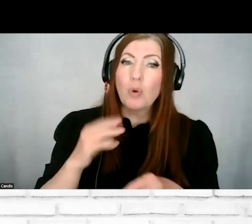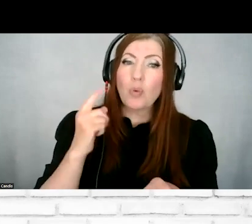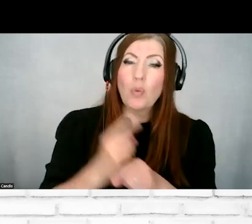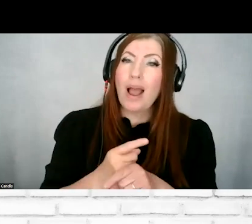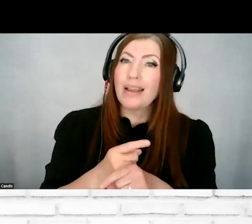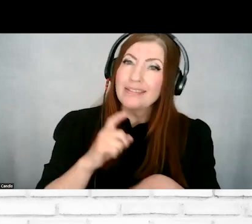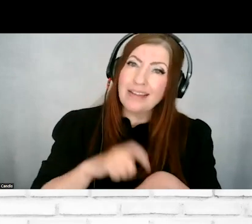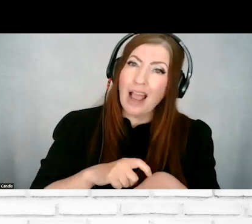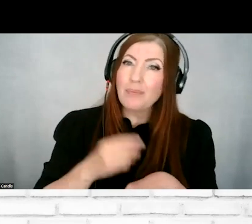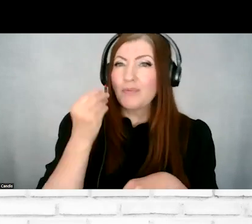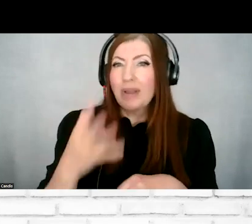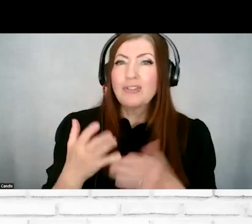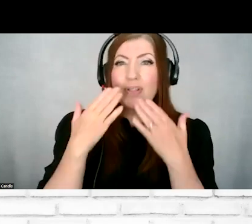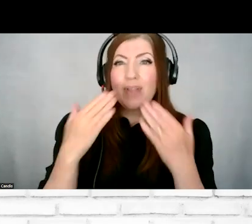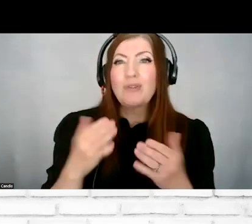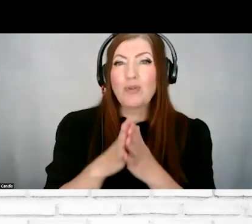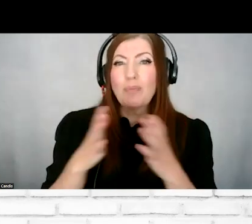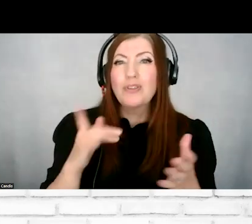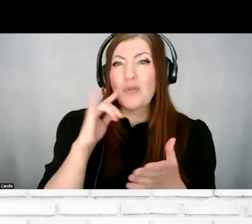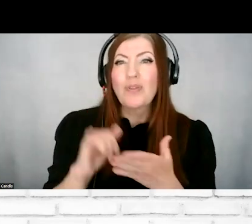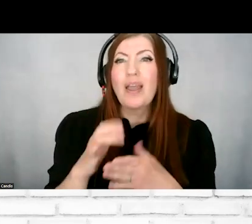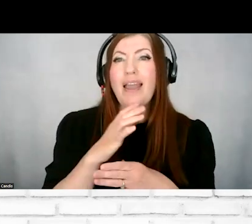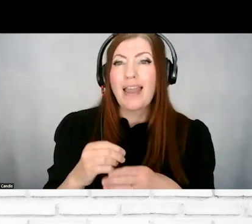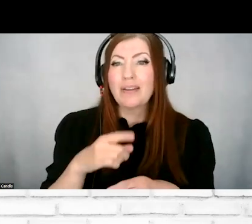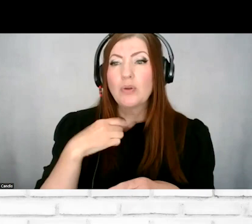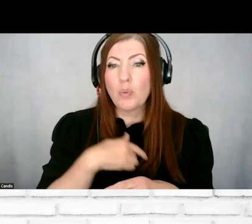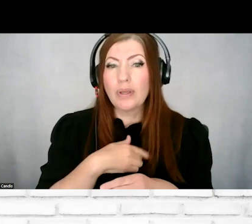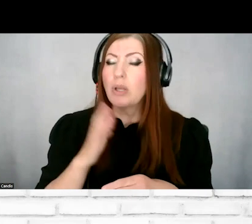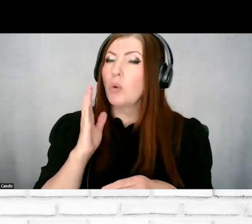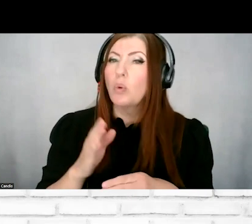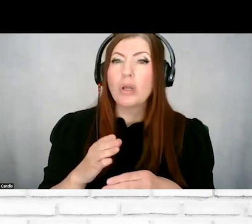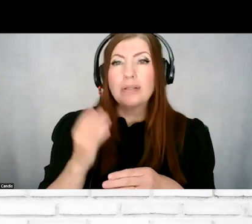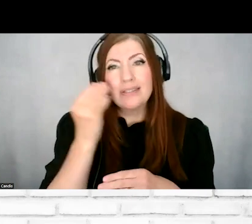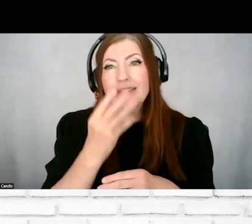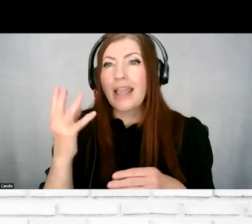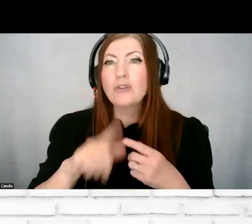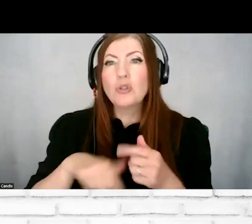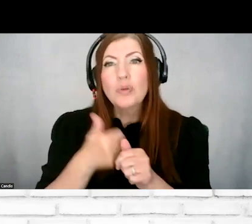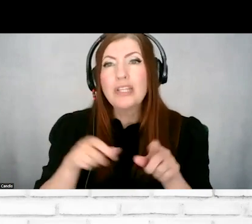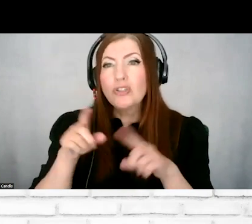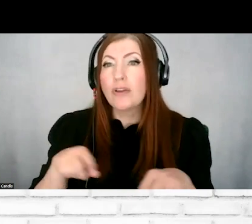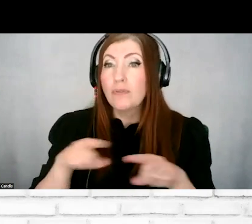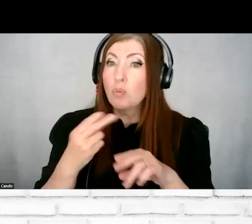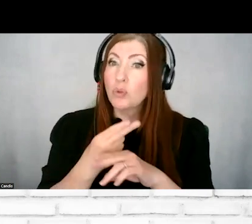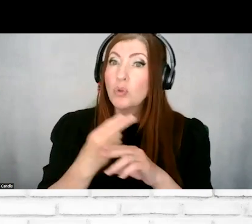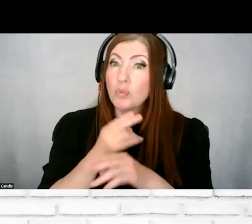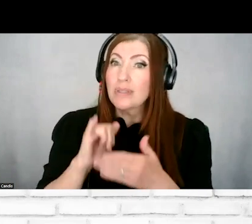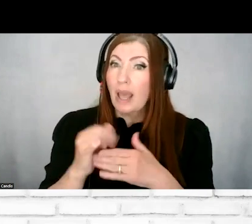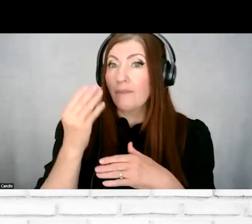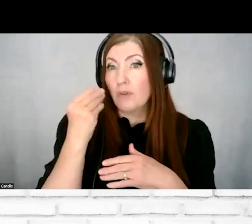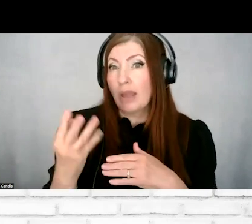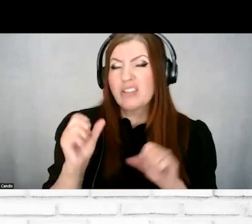time. So thank you so much for that. And we would say to each of you, access that information. It can